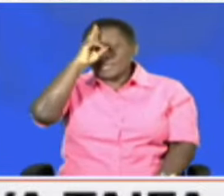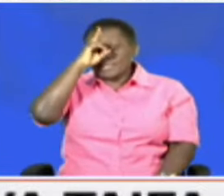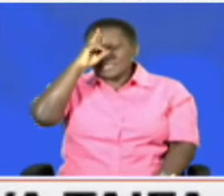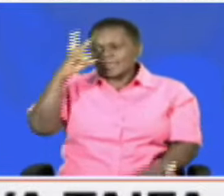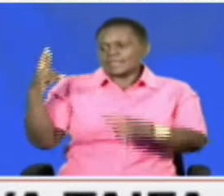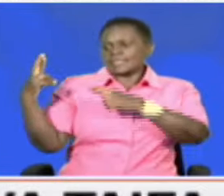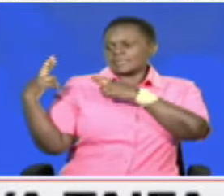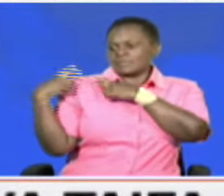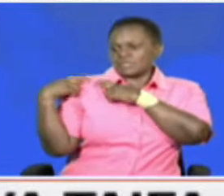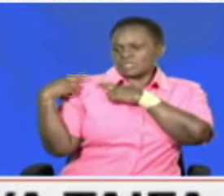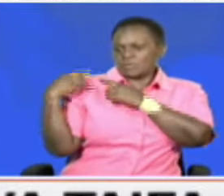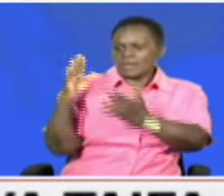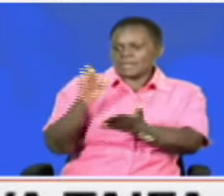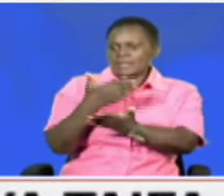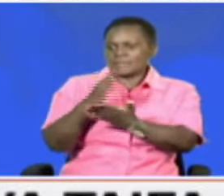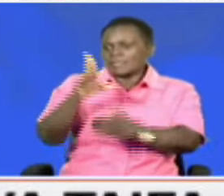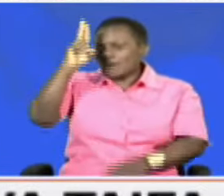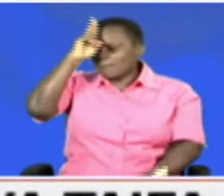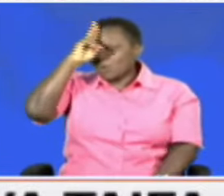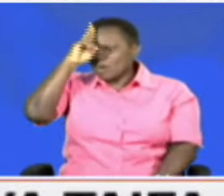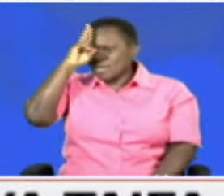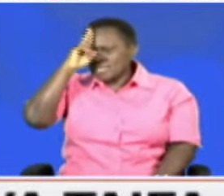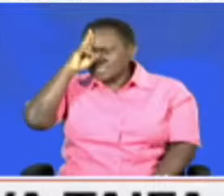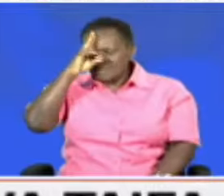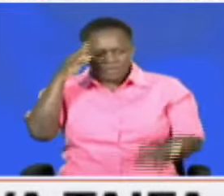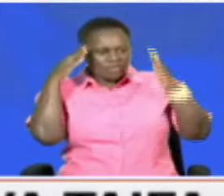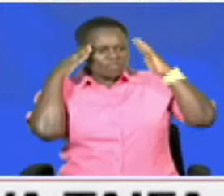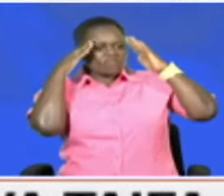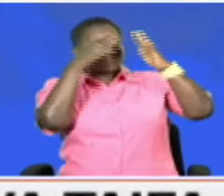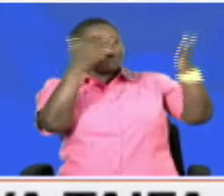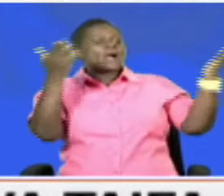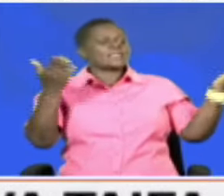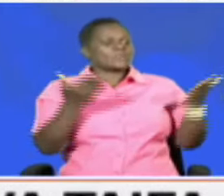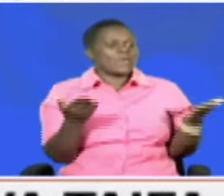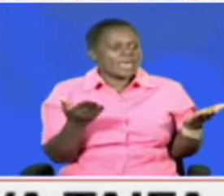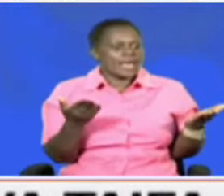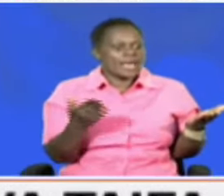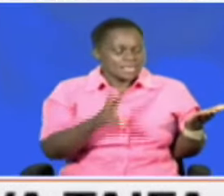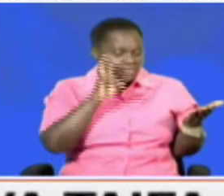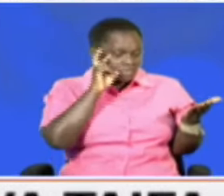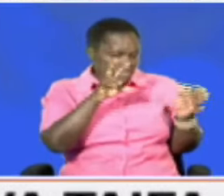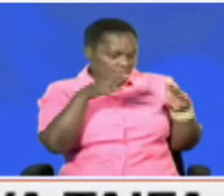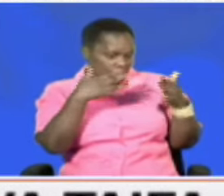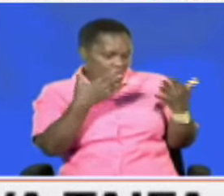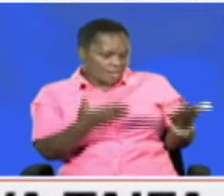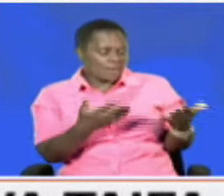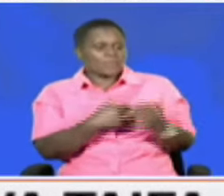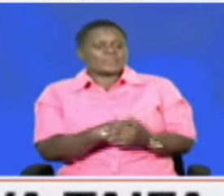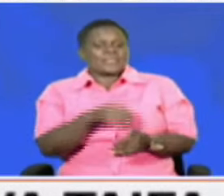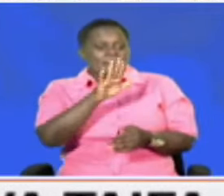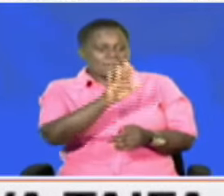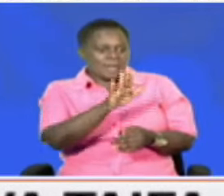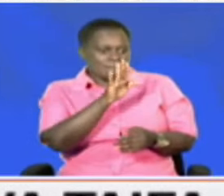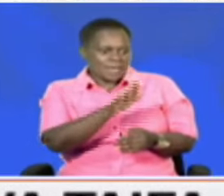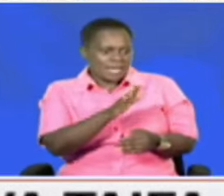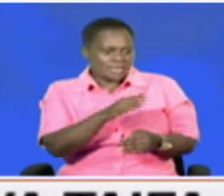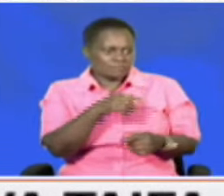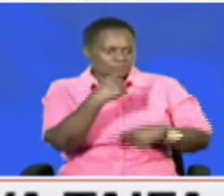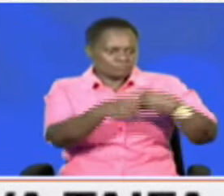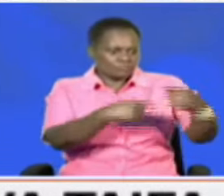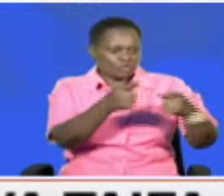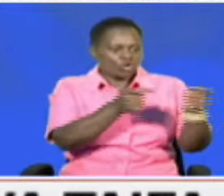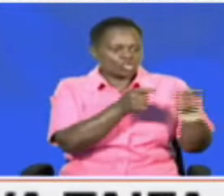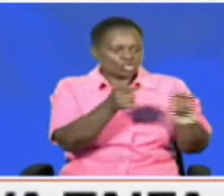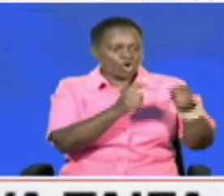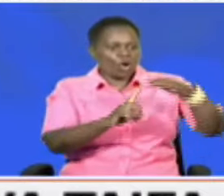ni jukumu la idara ya polisi, macho yote yatakuwa yakifuatilia kuona ni vipi ambavyo atakuwa akiendeleza wizara